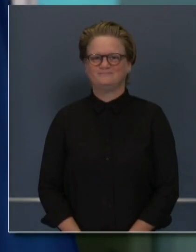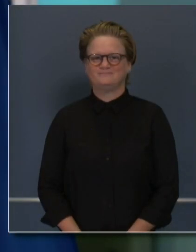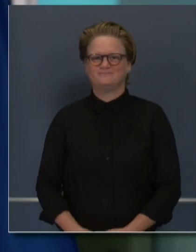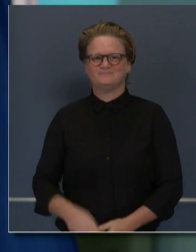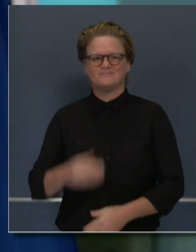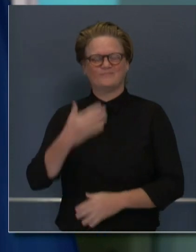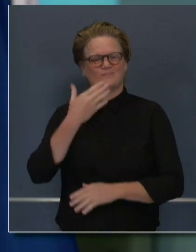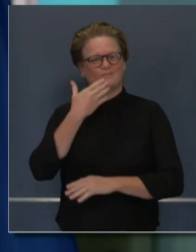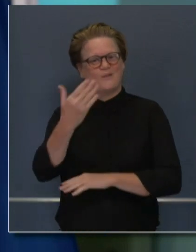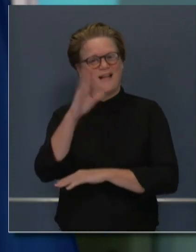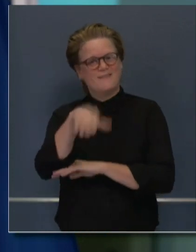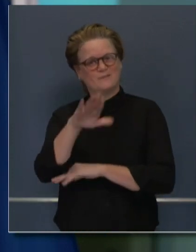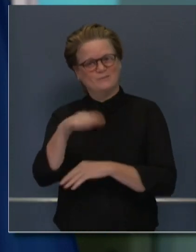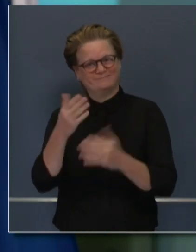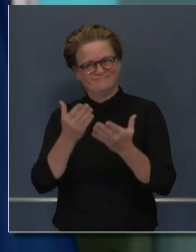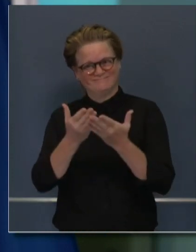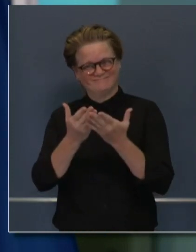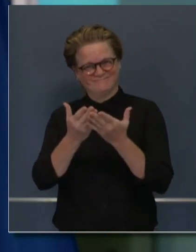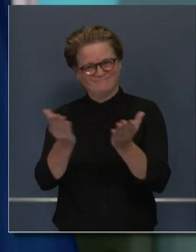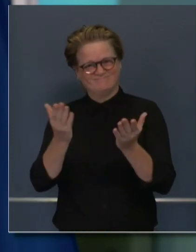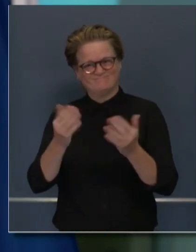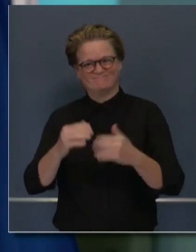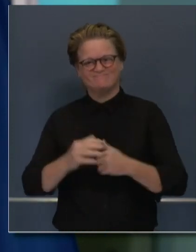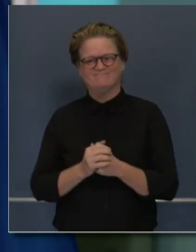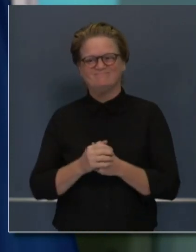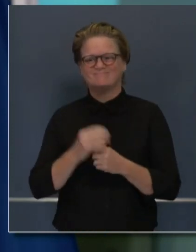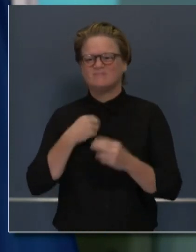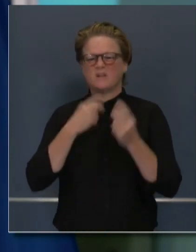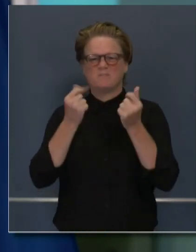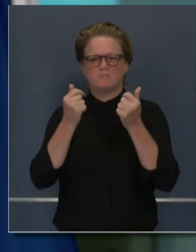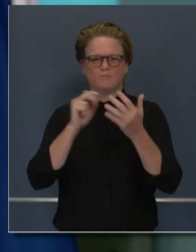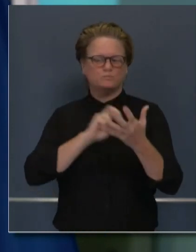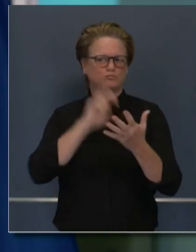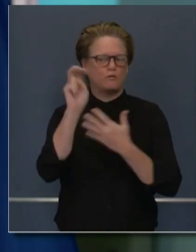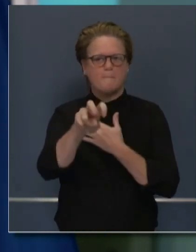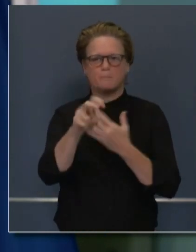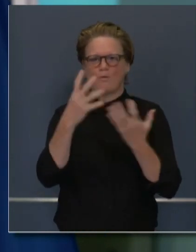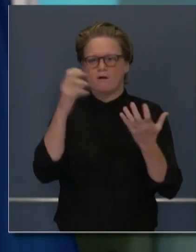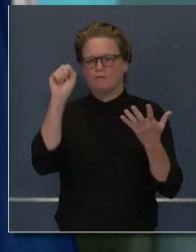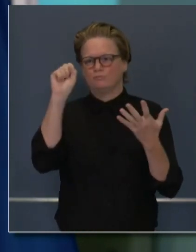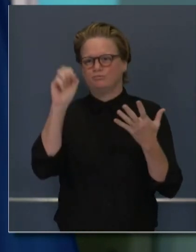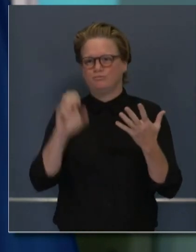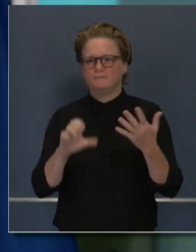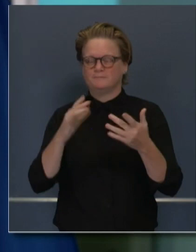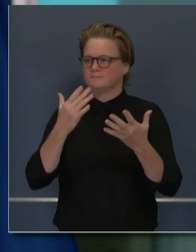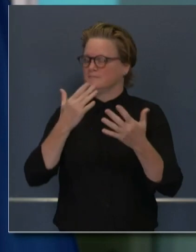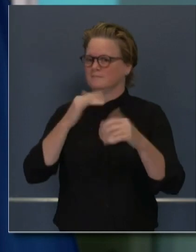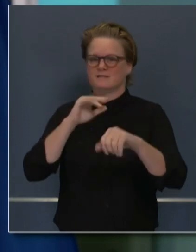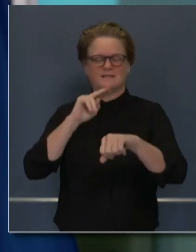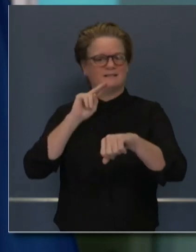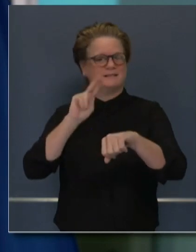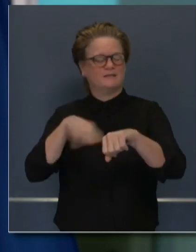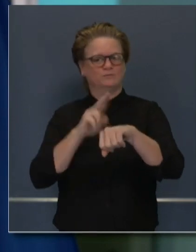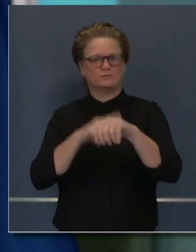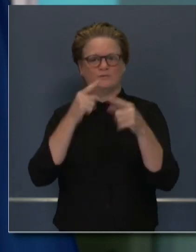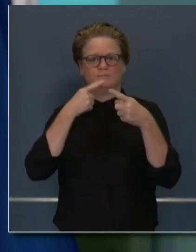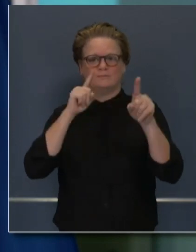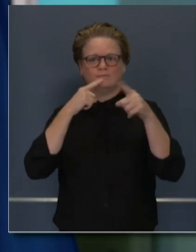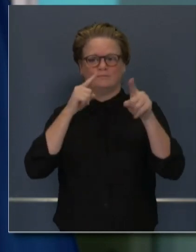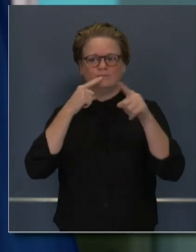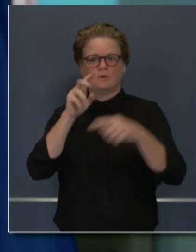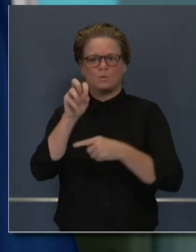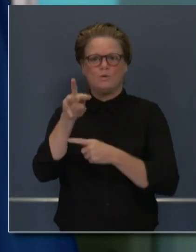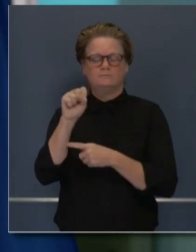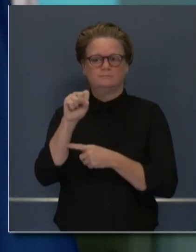Well, good afternoon, everybody. Let me just jump right in, just addressing some of the national headlines, increasing the international headlines around